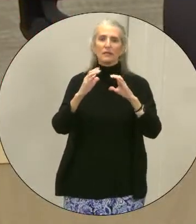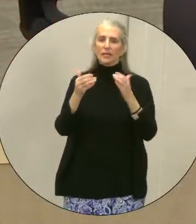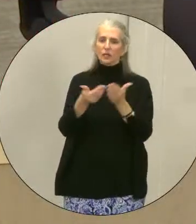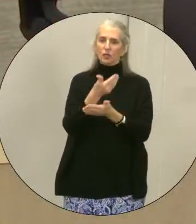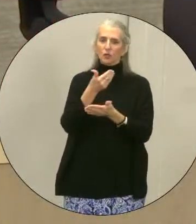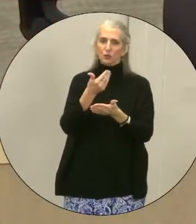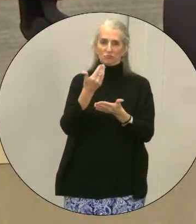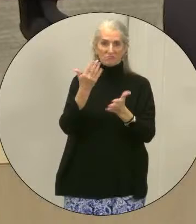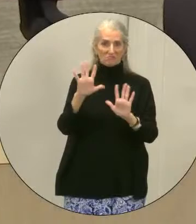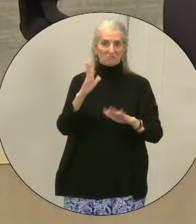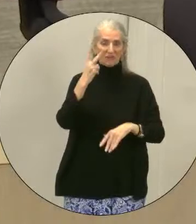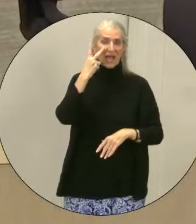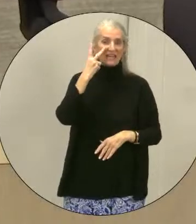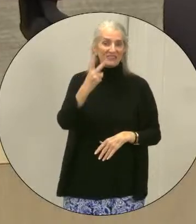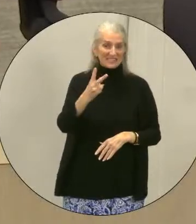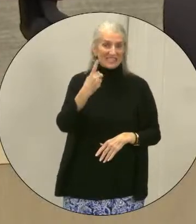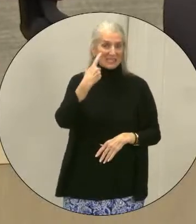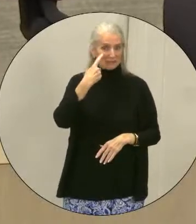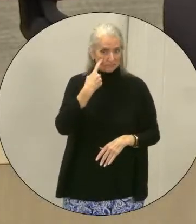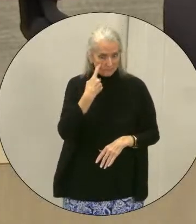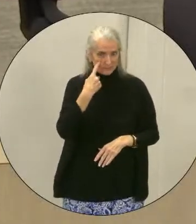seen firsthand that,